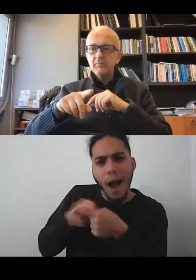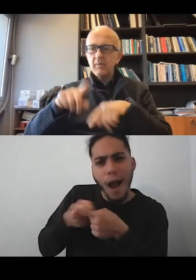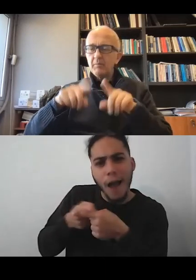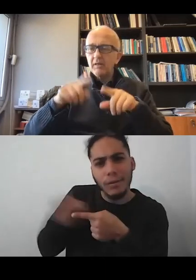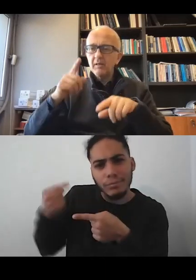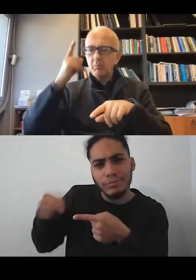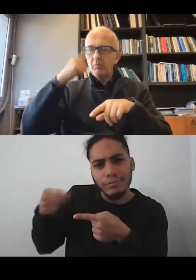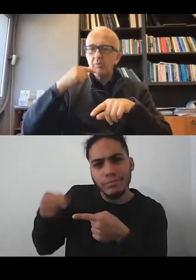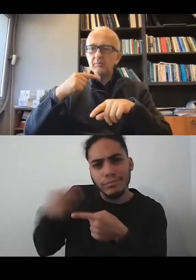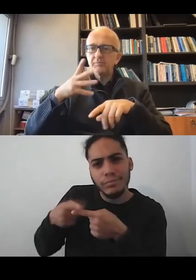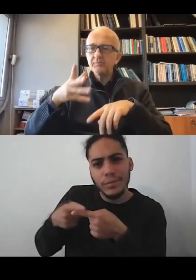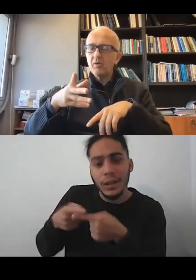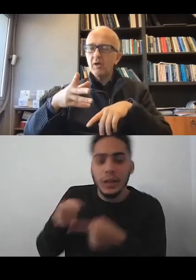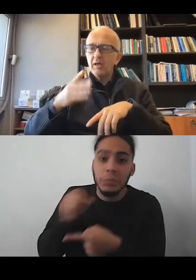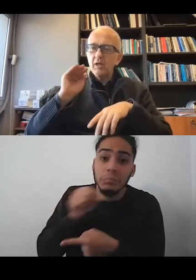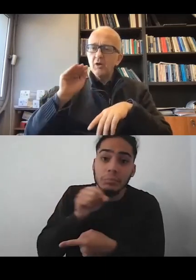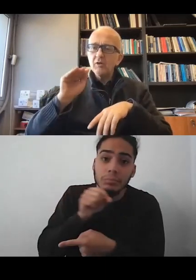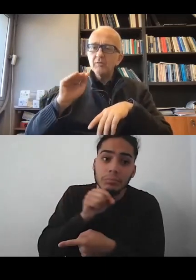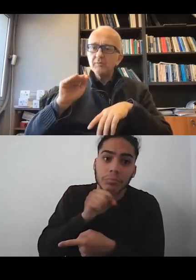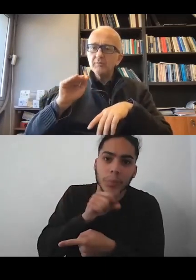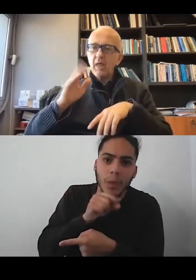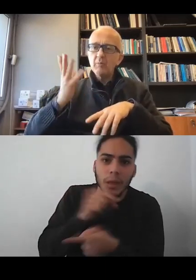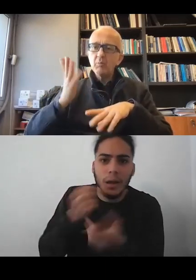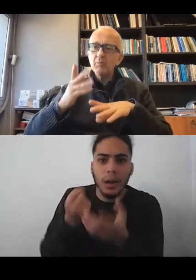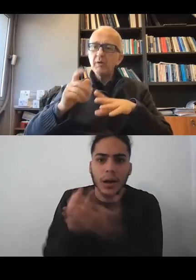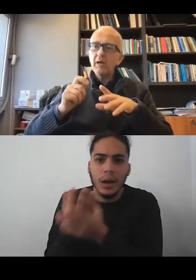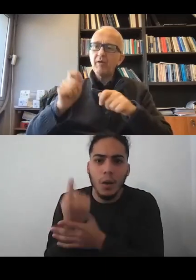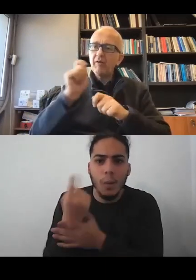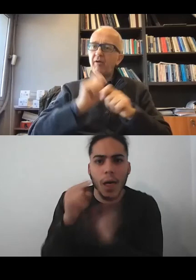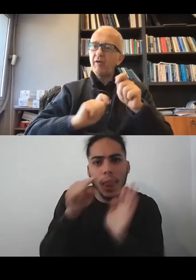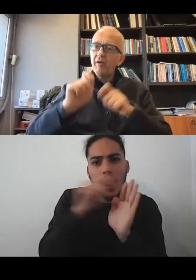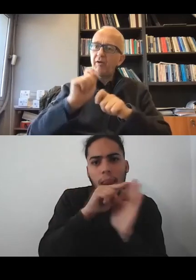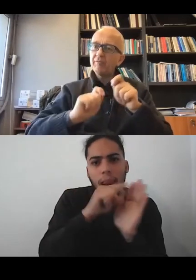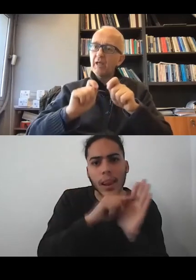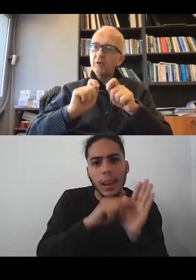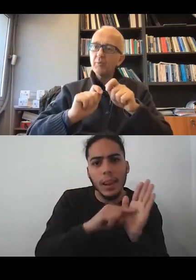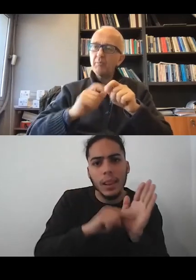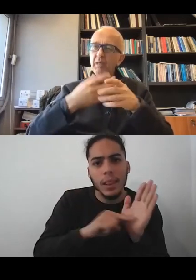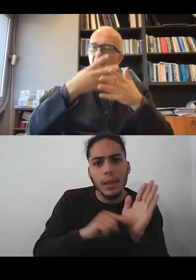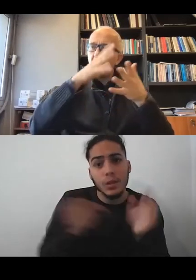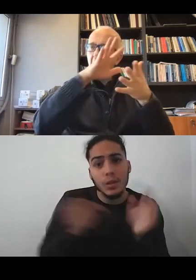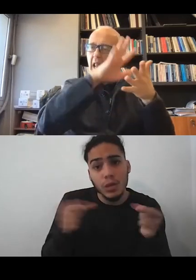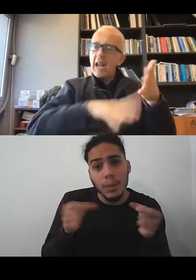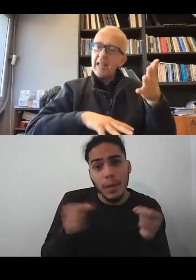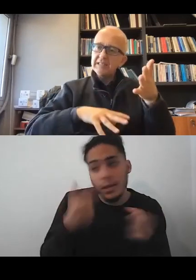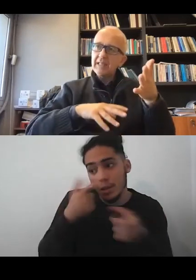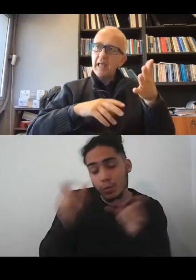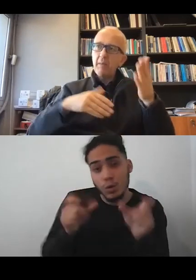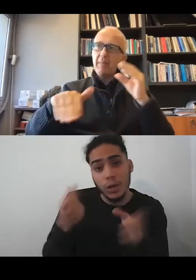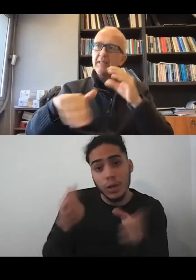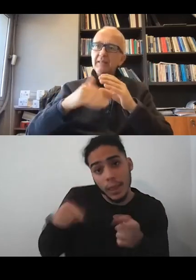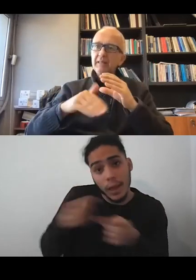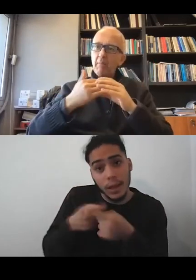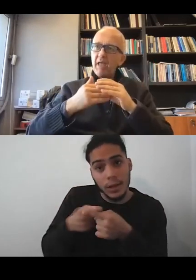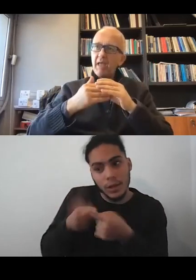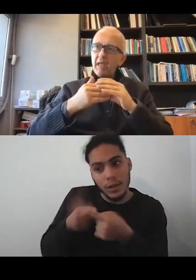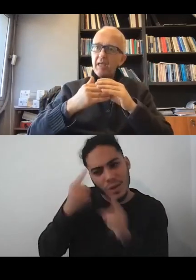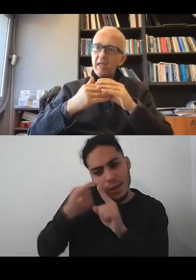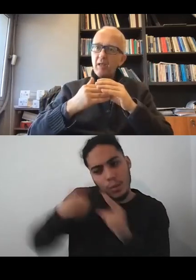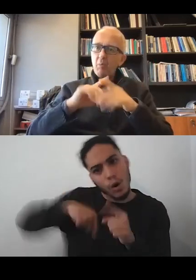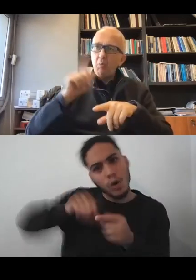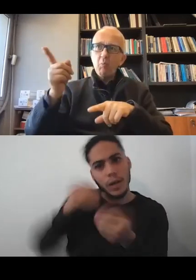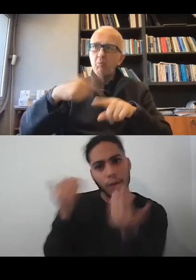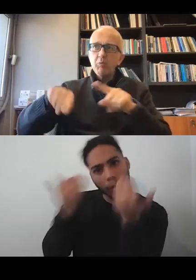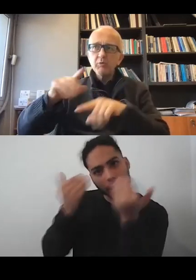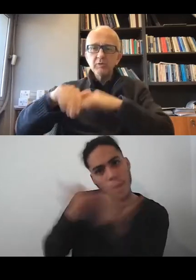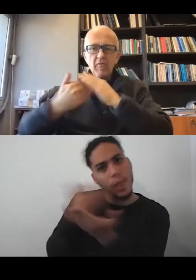Maybe we can create a list of the emails of those who are interested in this so that we can keep them informed of the developments of the